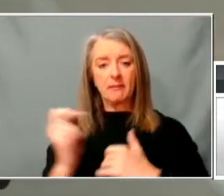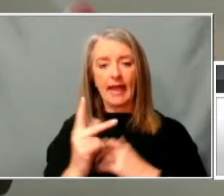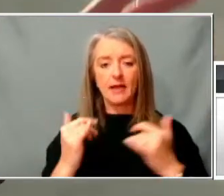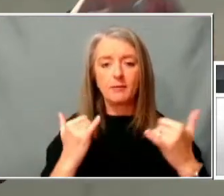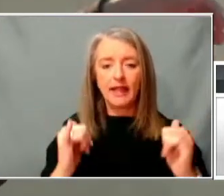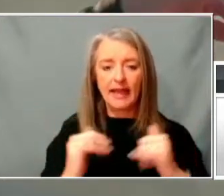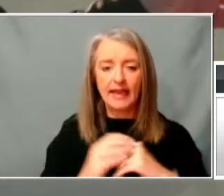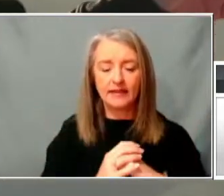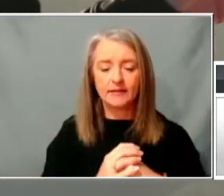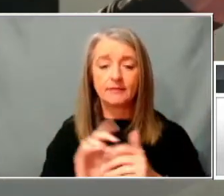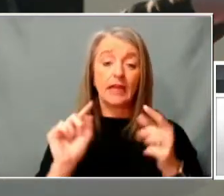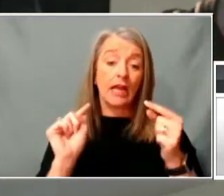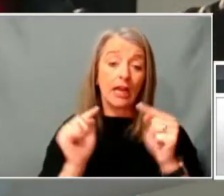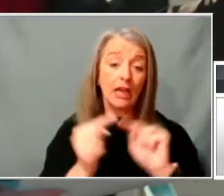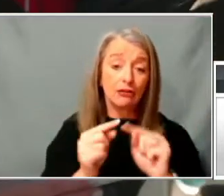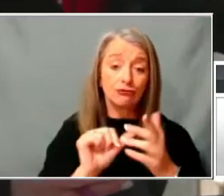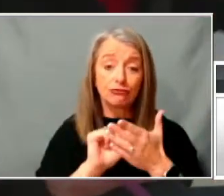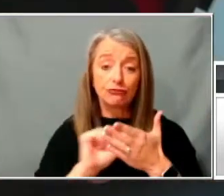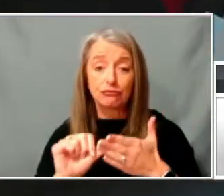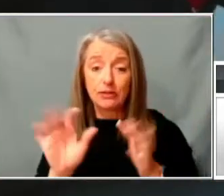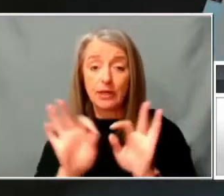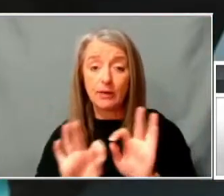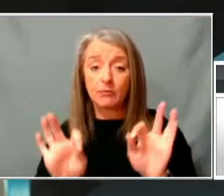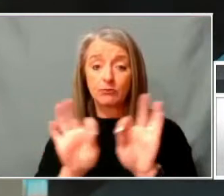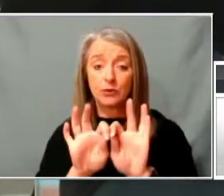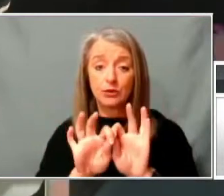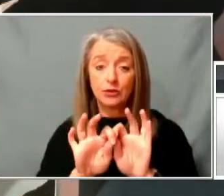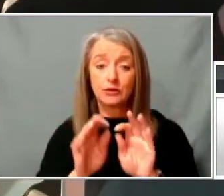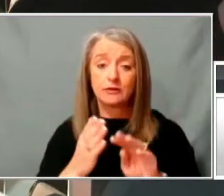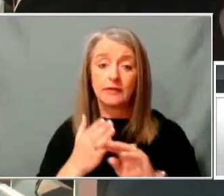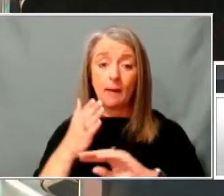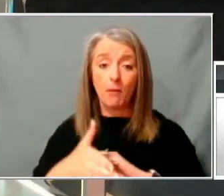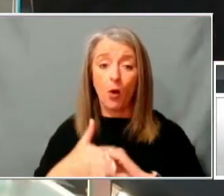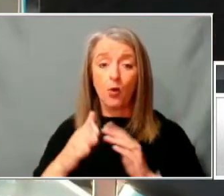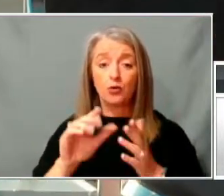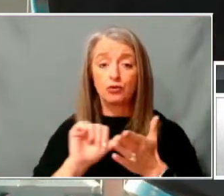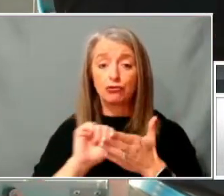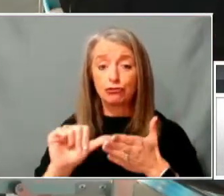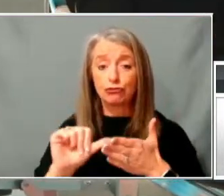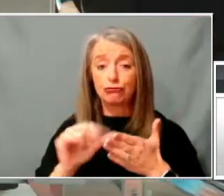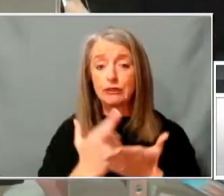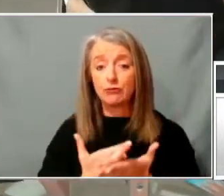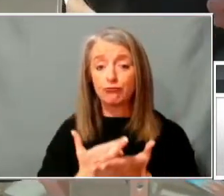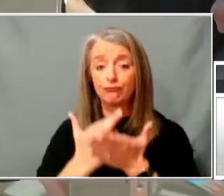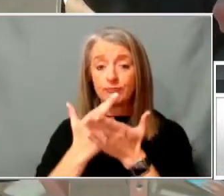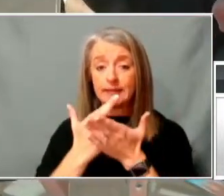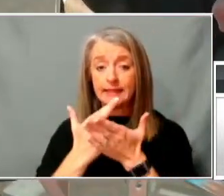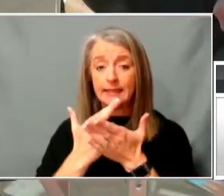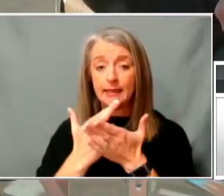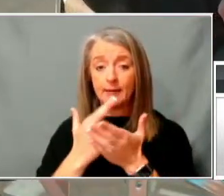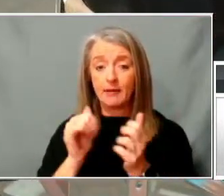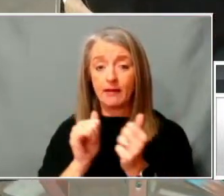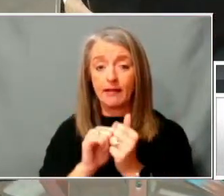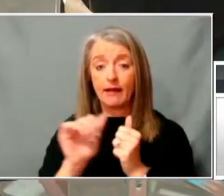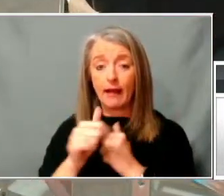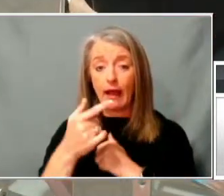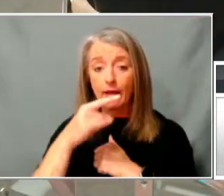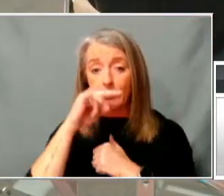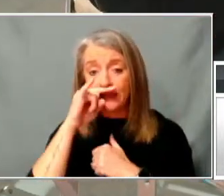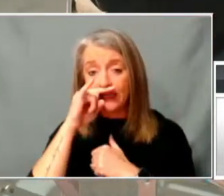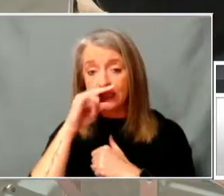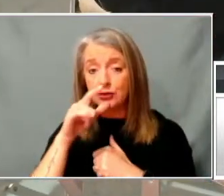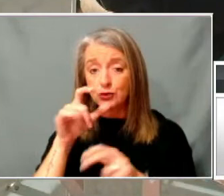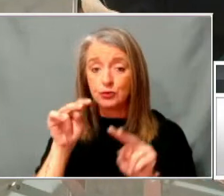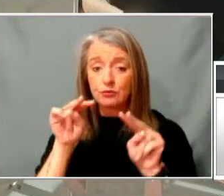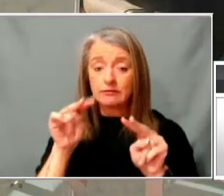have surgery, but how important is it though to make sure that you're doing that post-surgery rehab for someone like Wanye and other kids that are watching and